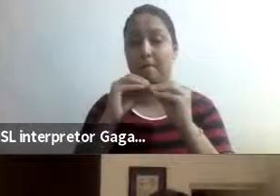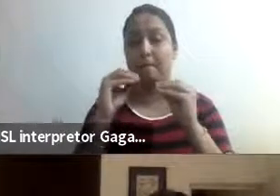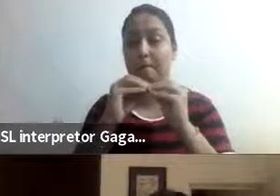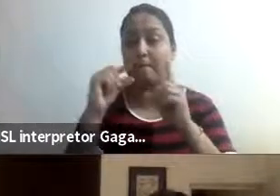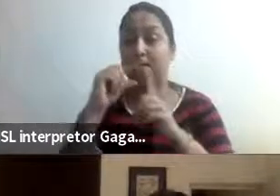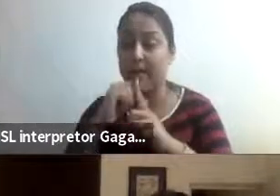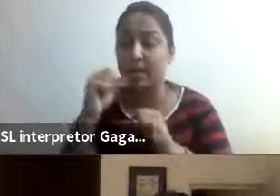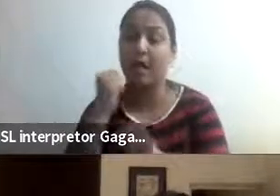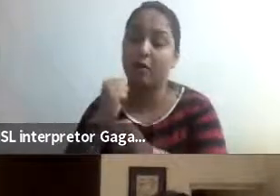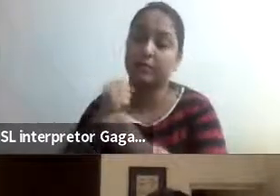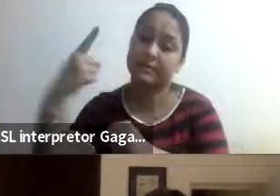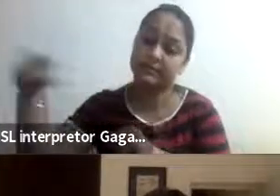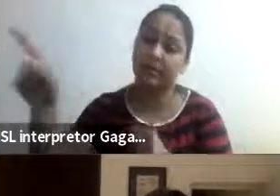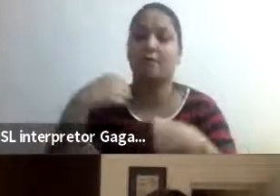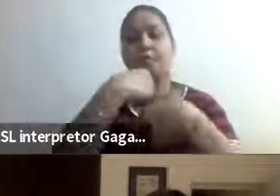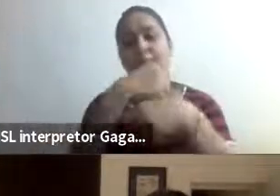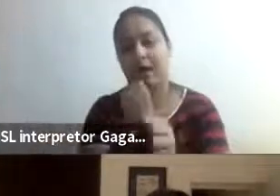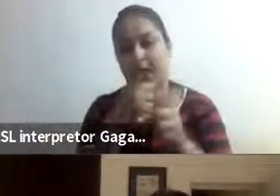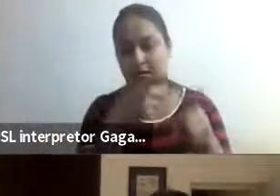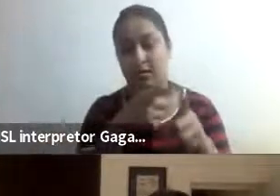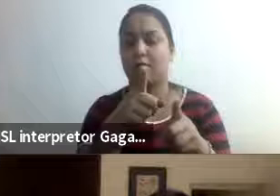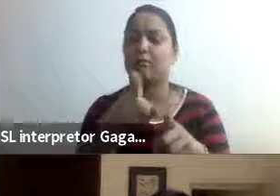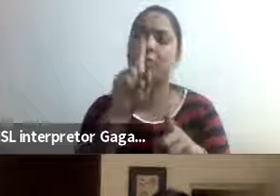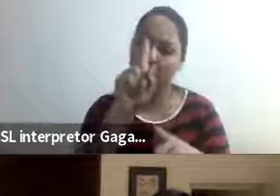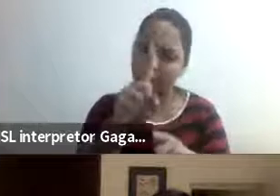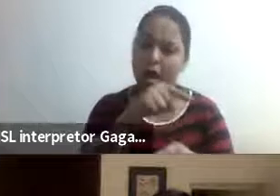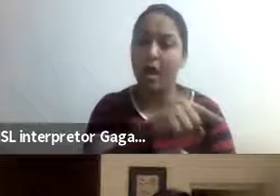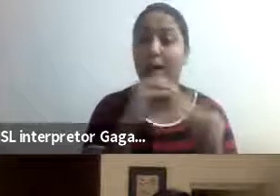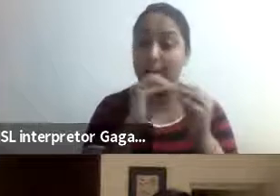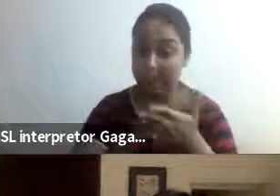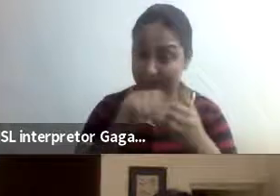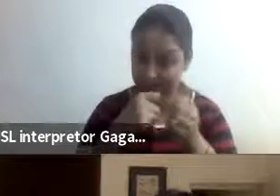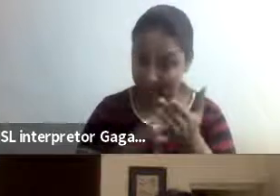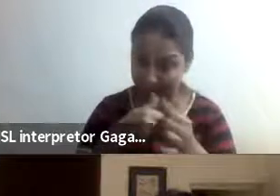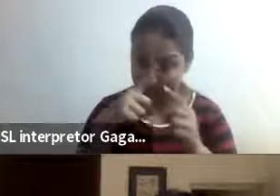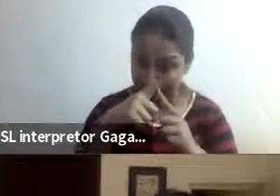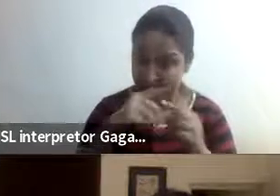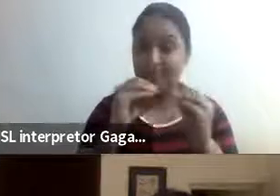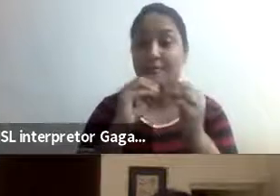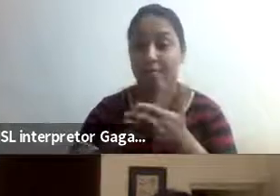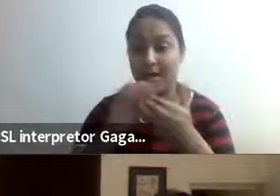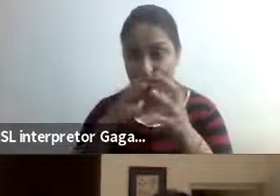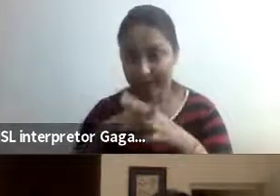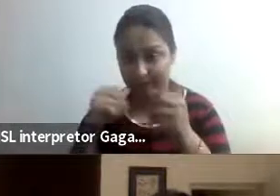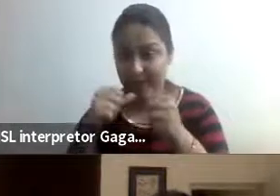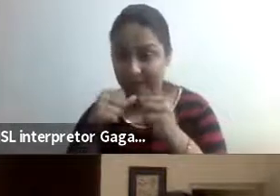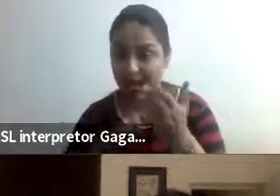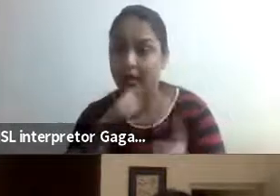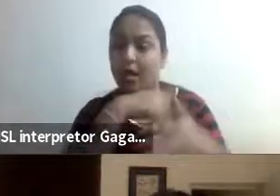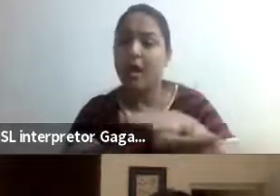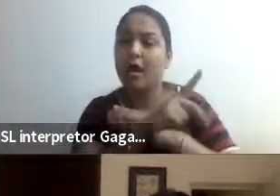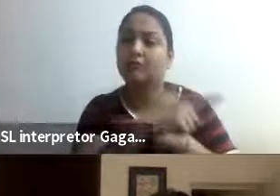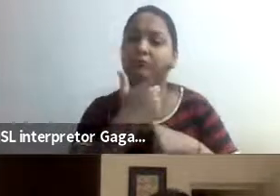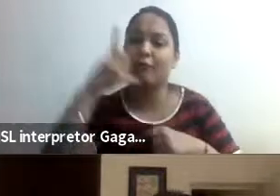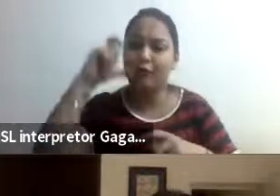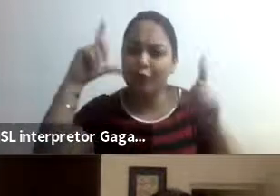and one of the branches of Bharat Bhavan would be a visual art gallery, and sorry, not a